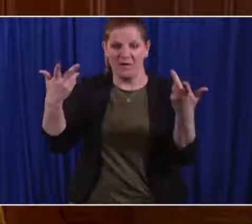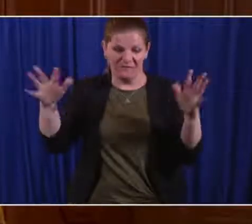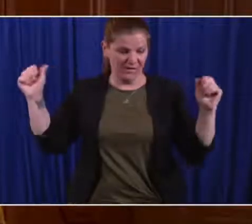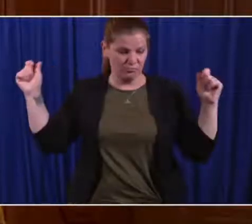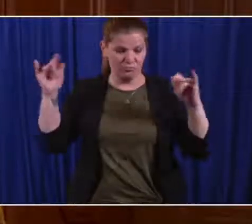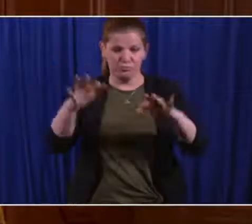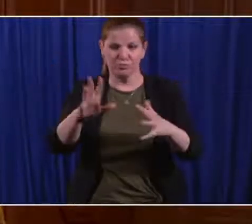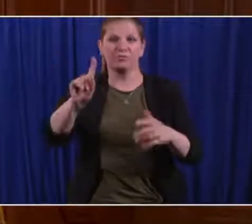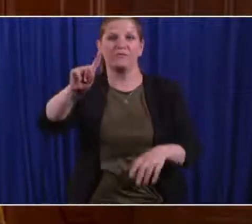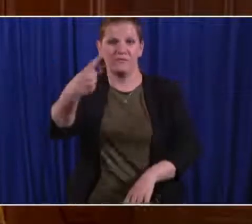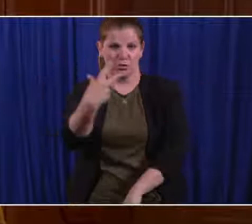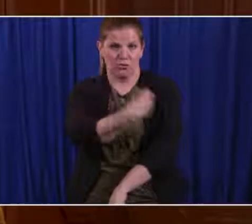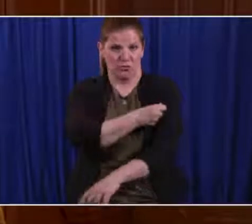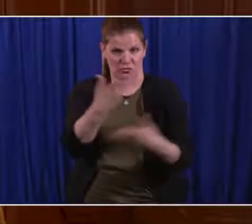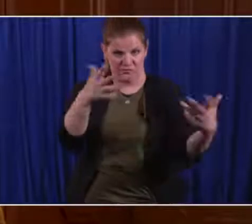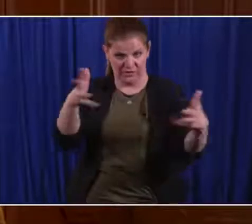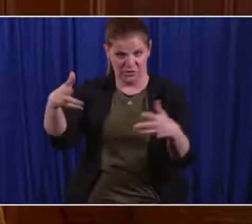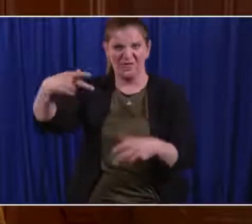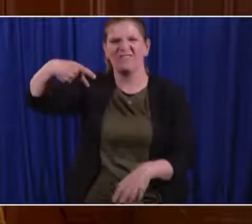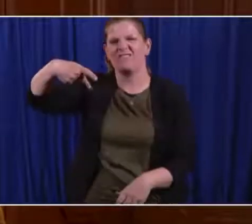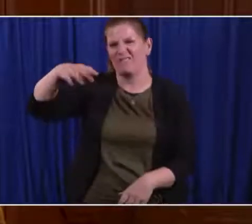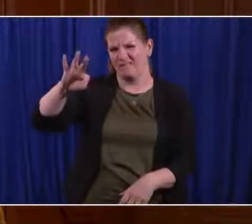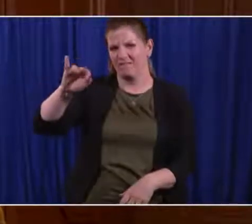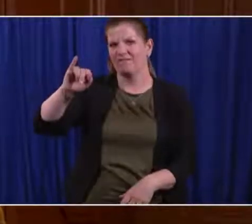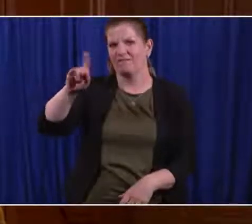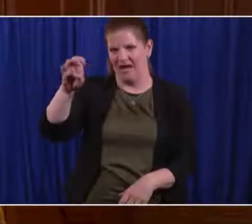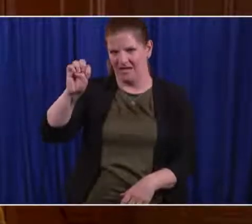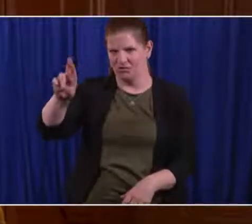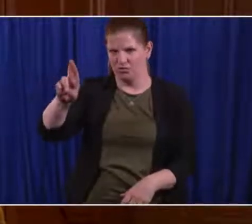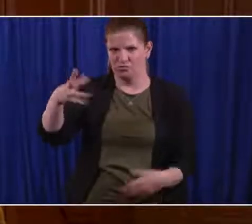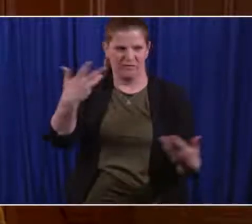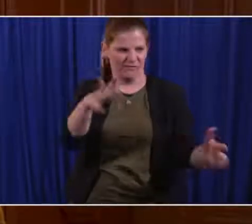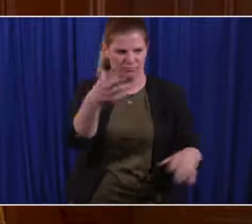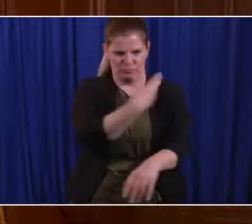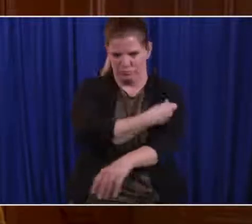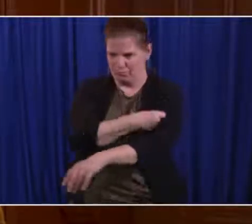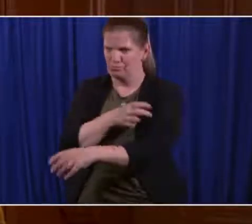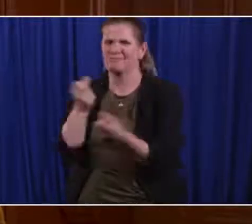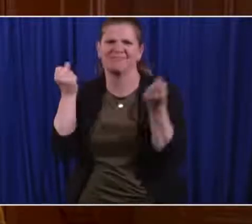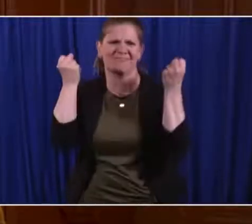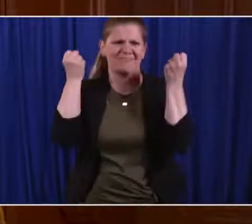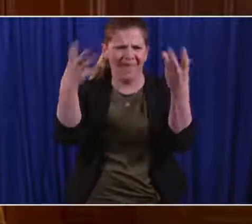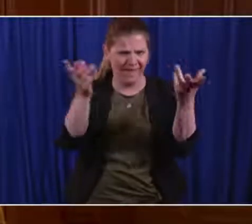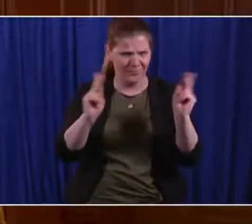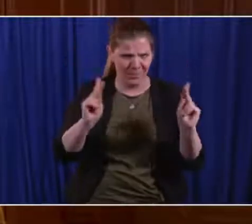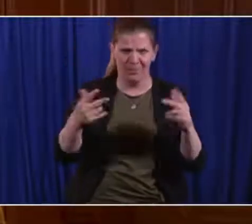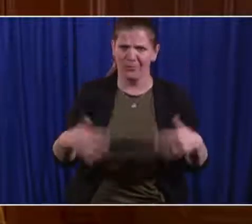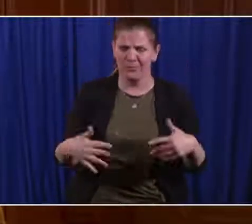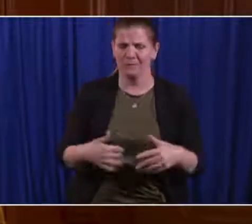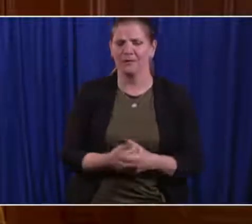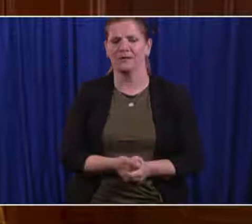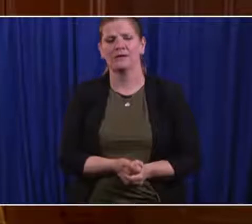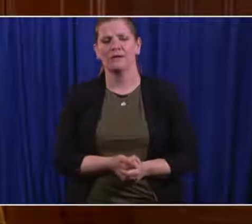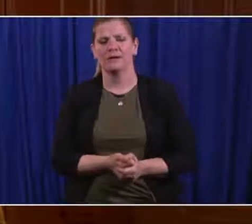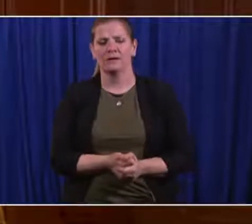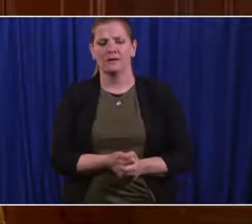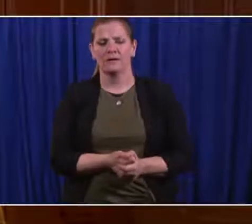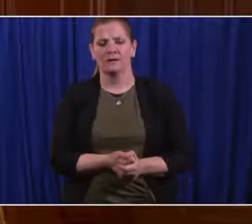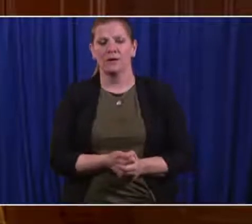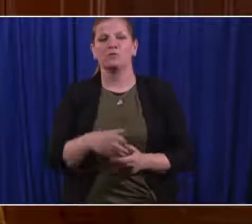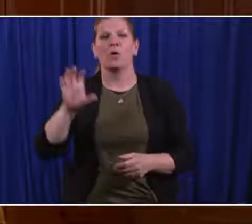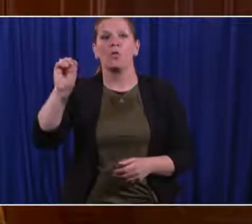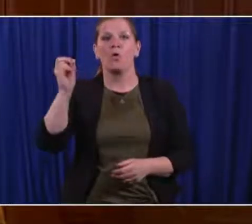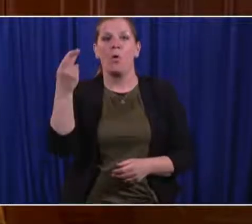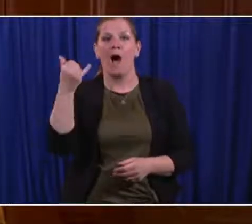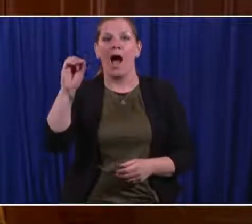dose of the Pfizer vaccine. So that's a lot of people. Ohio Department Health